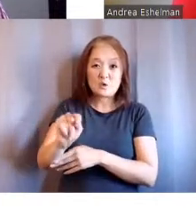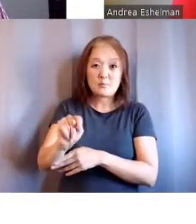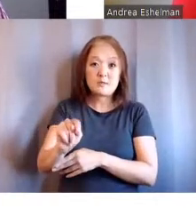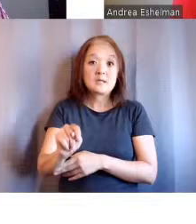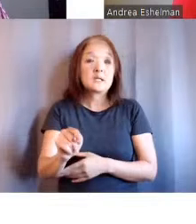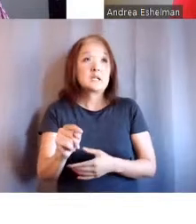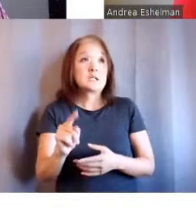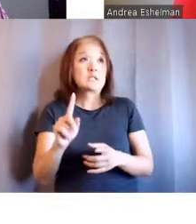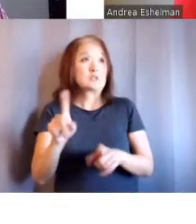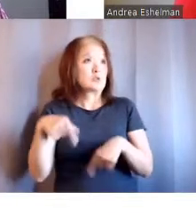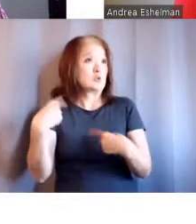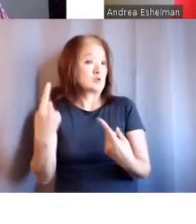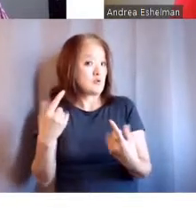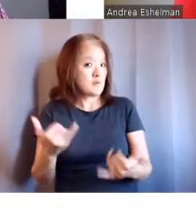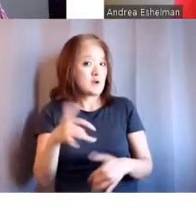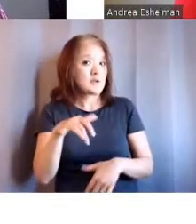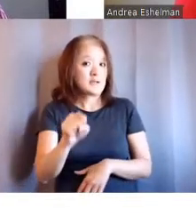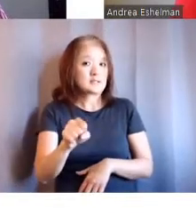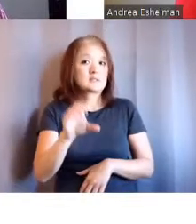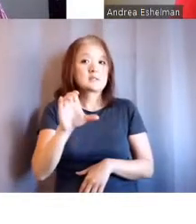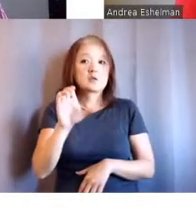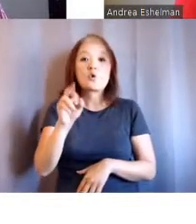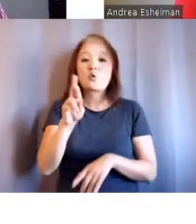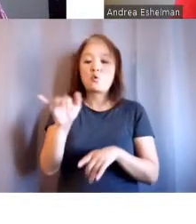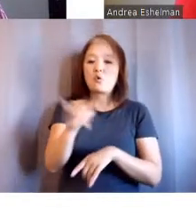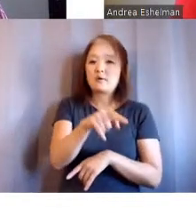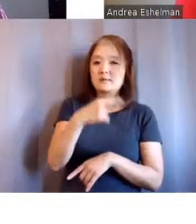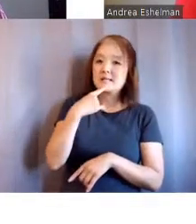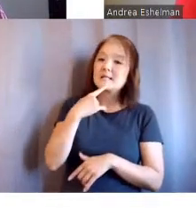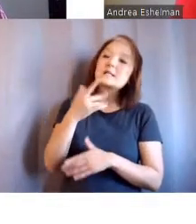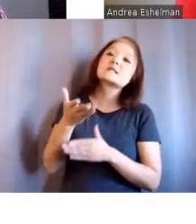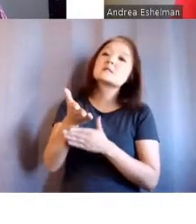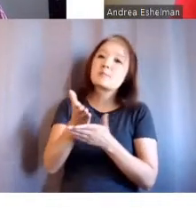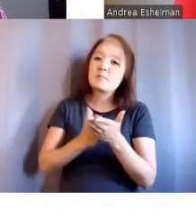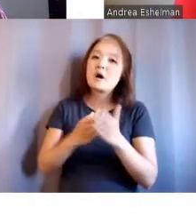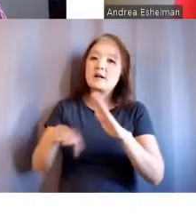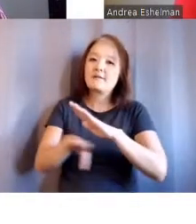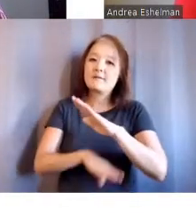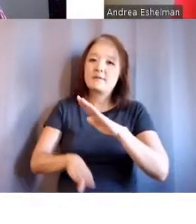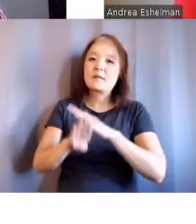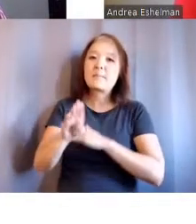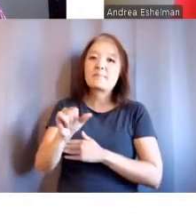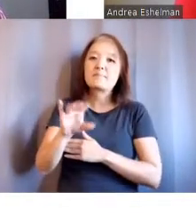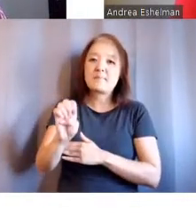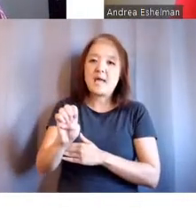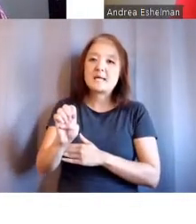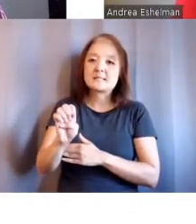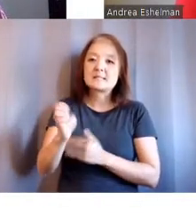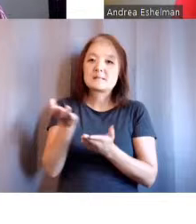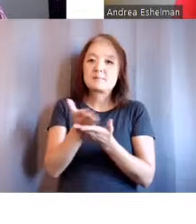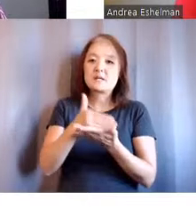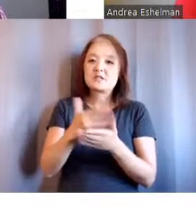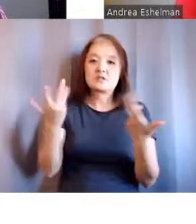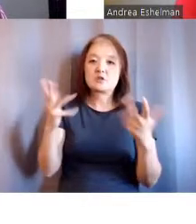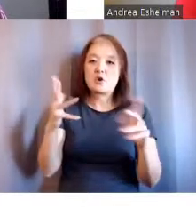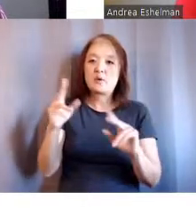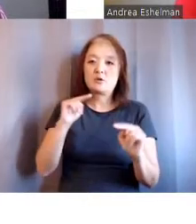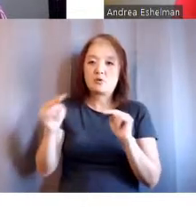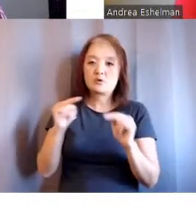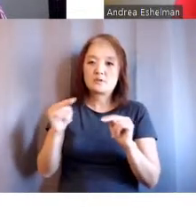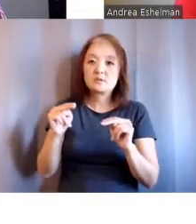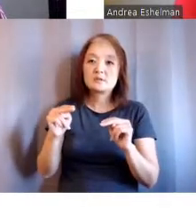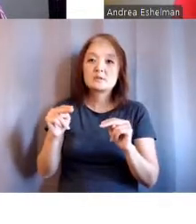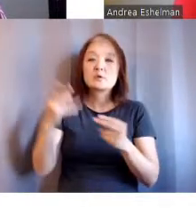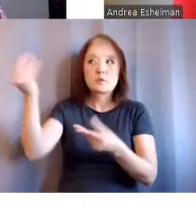yes. Yes. So it is part of the base budget that has been negotiated, and we have been informed that